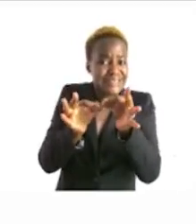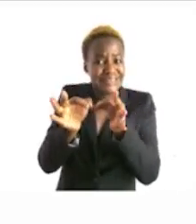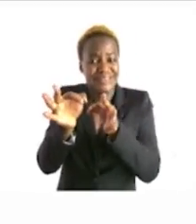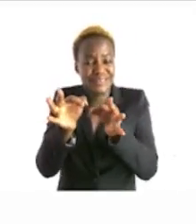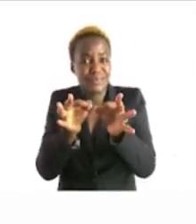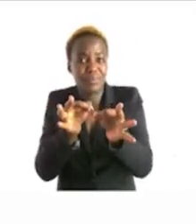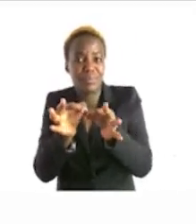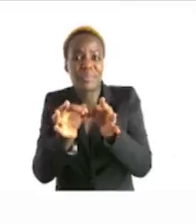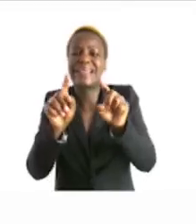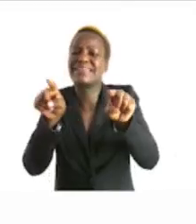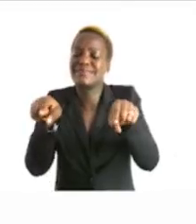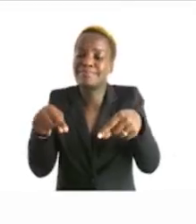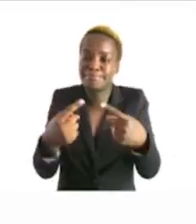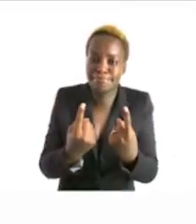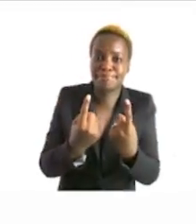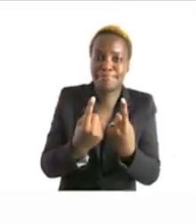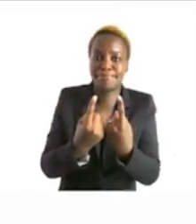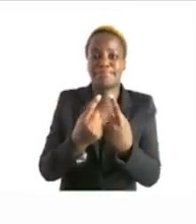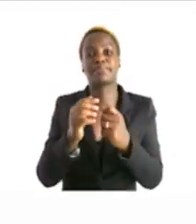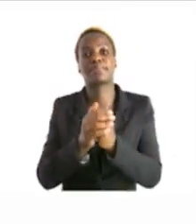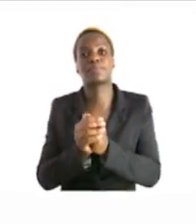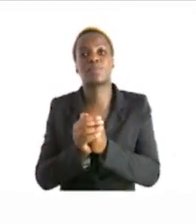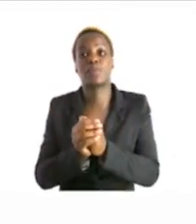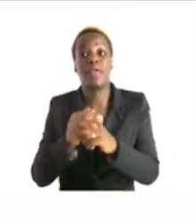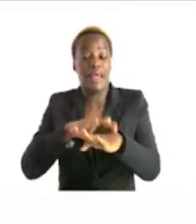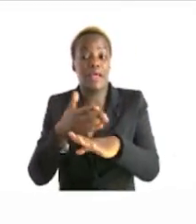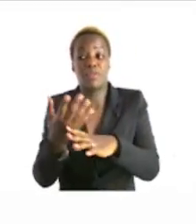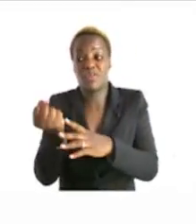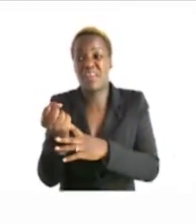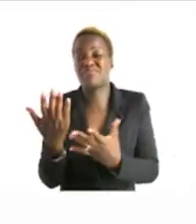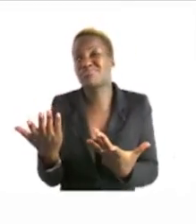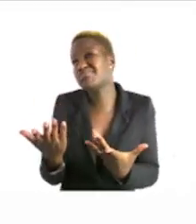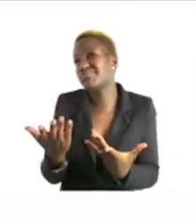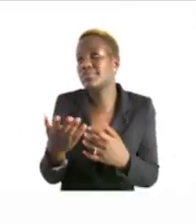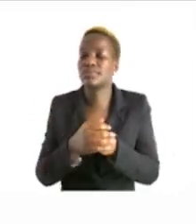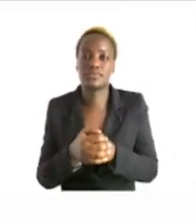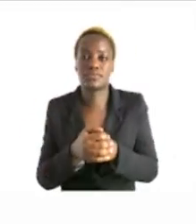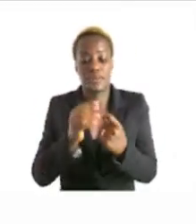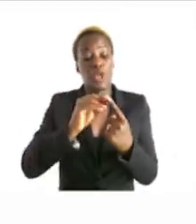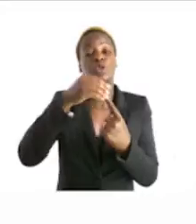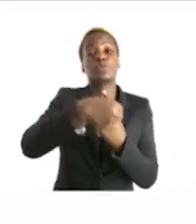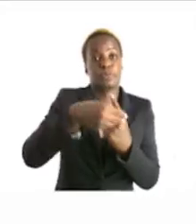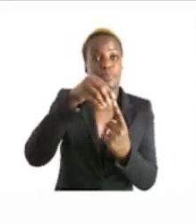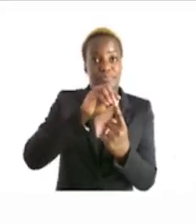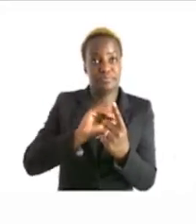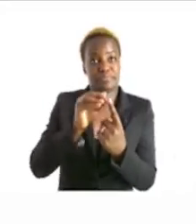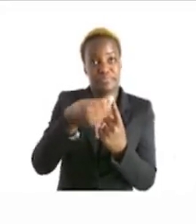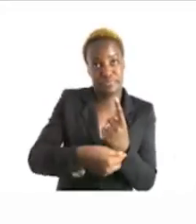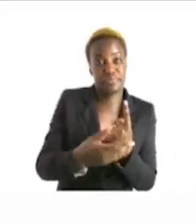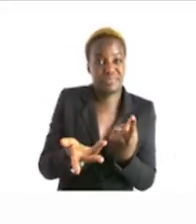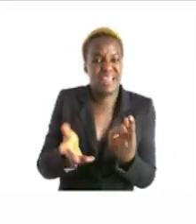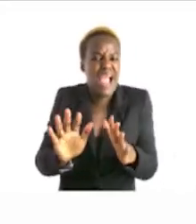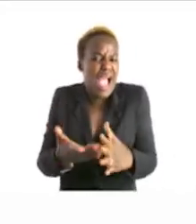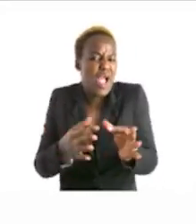something for example if you're holding a banana a banana in your hands how